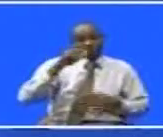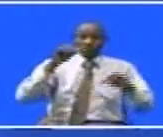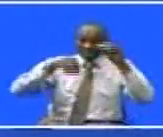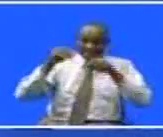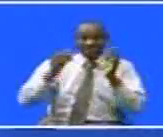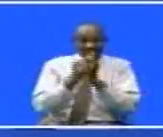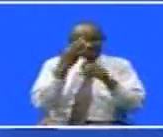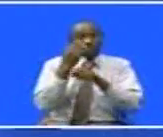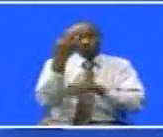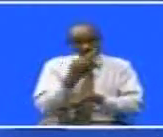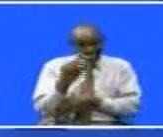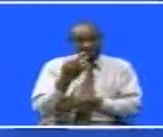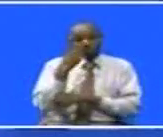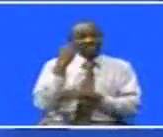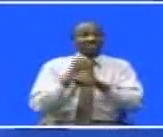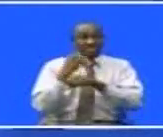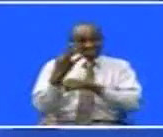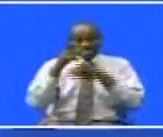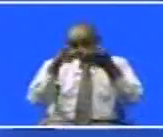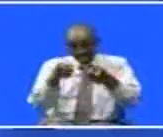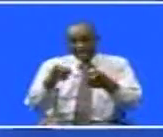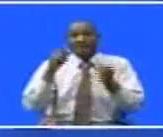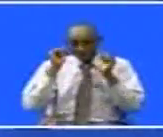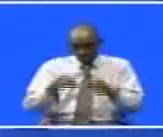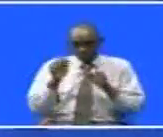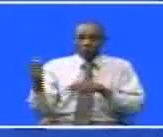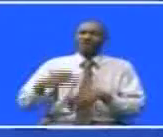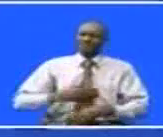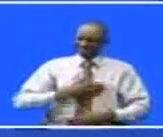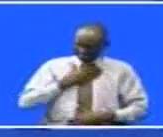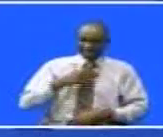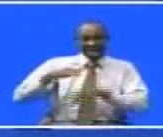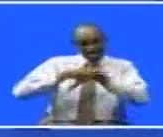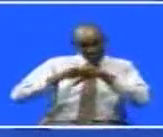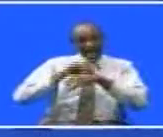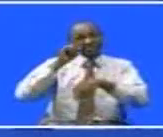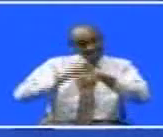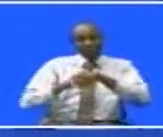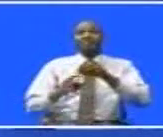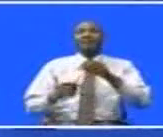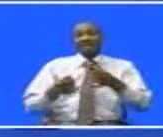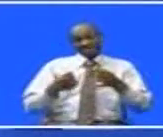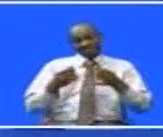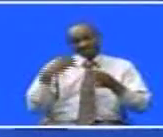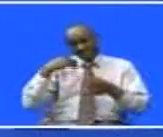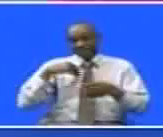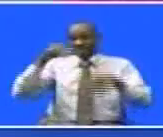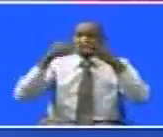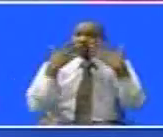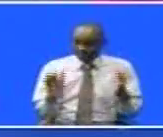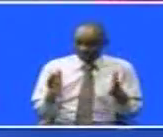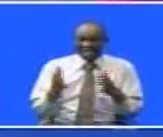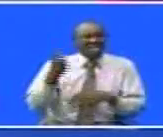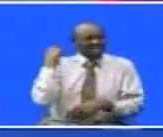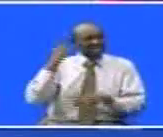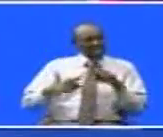the 13th of March 2013 and will be making his maiden visit to the continent since his election. But over the last year,